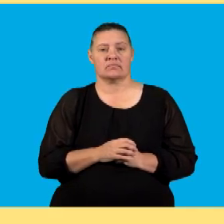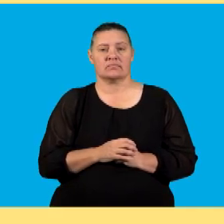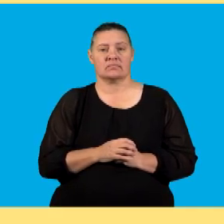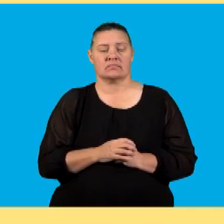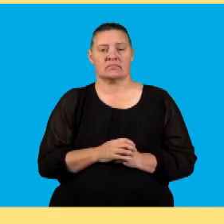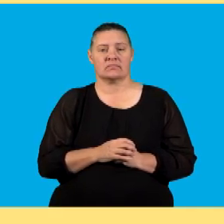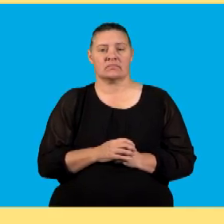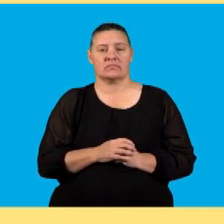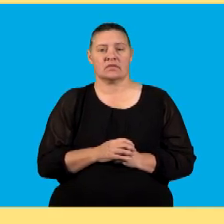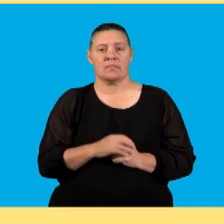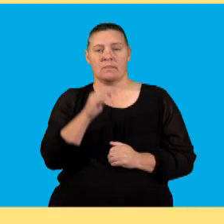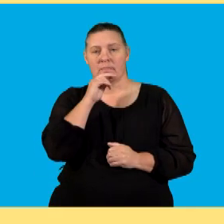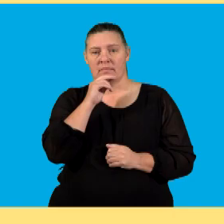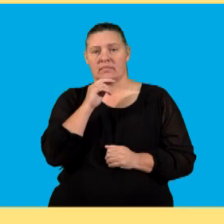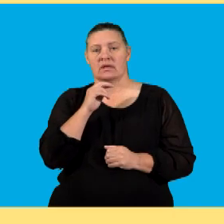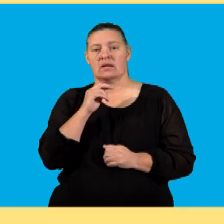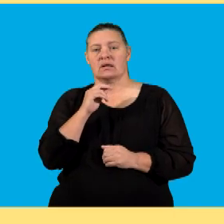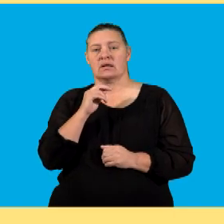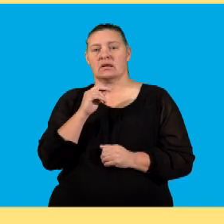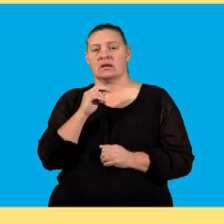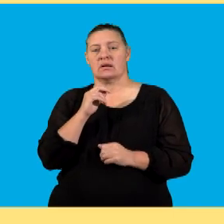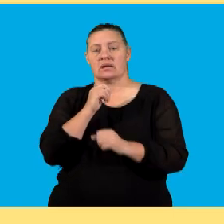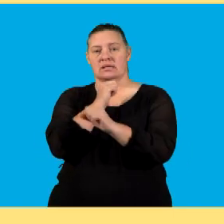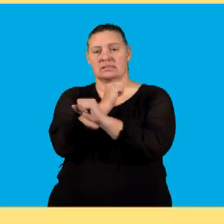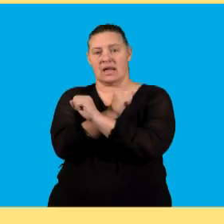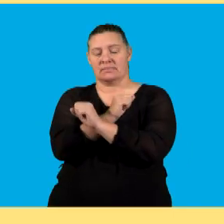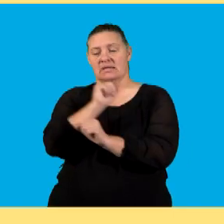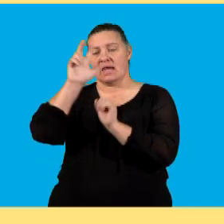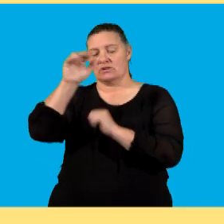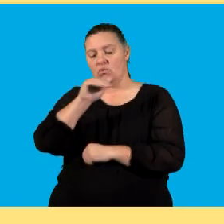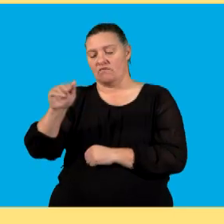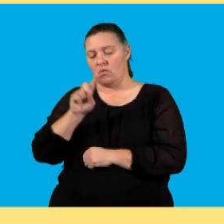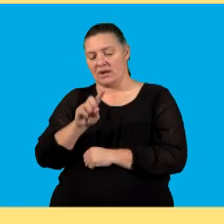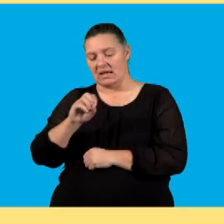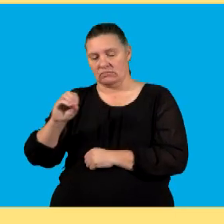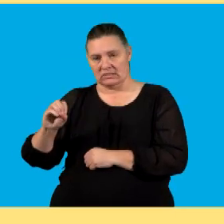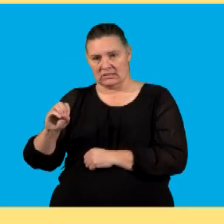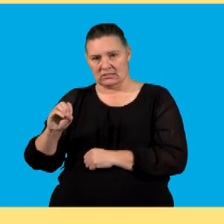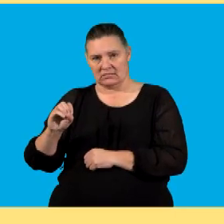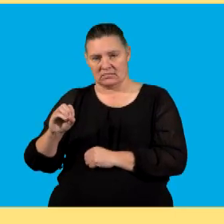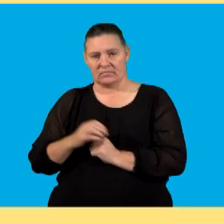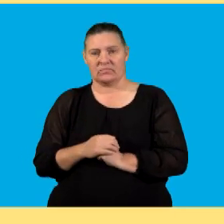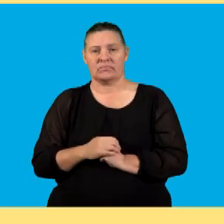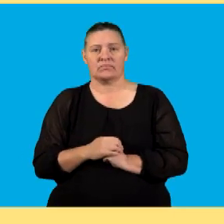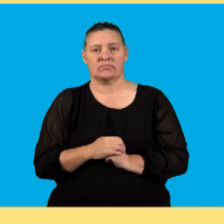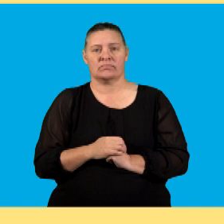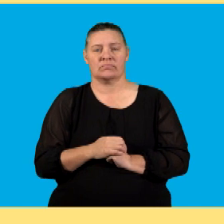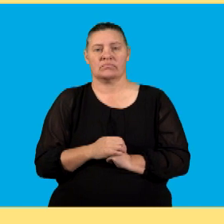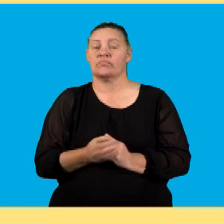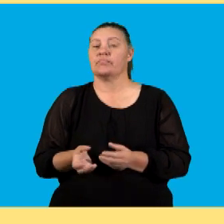my pension fund is 8%. So I'll take 8 over 100. I want you to quickly punch that in your